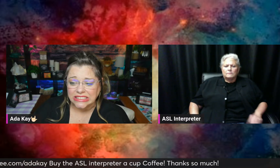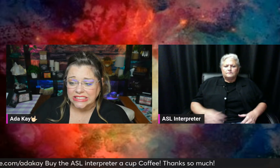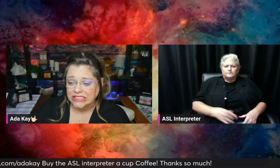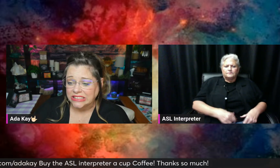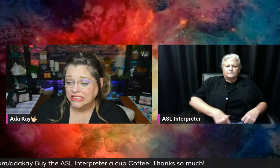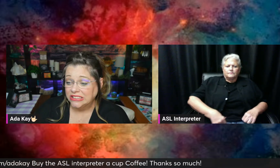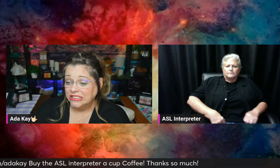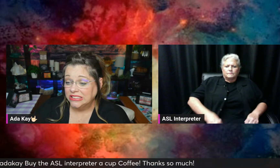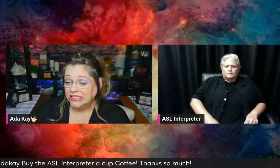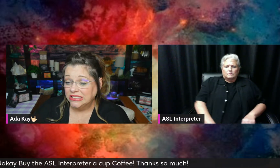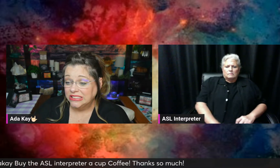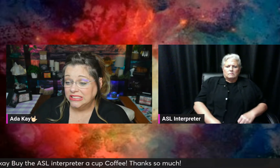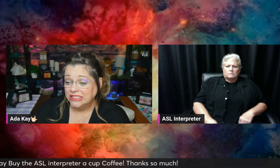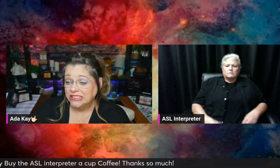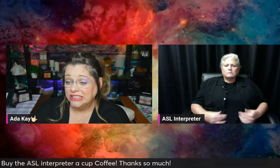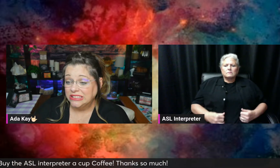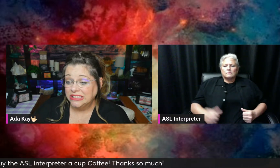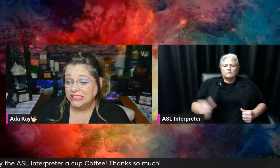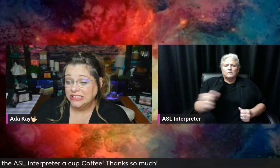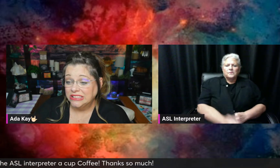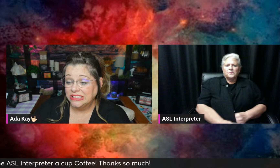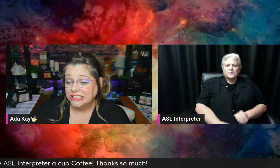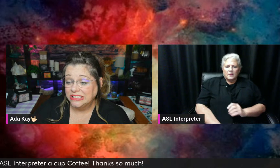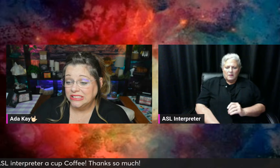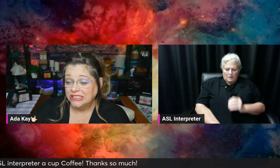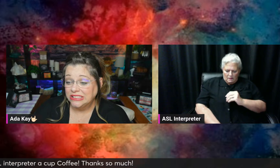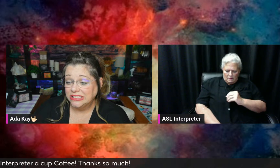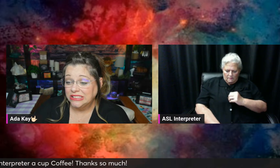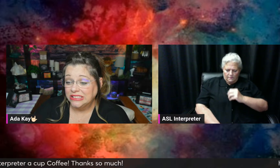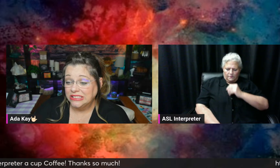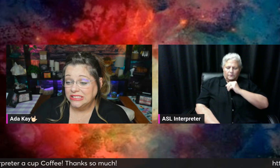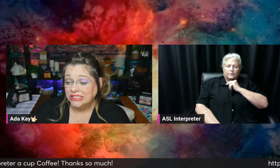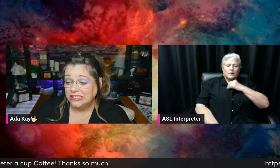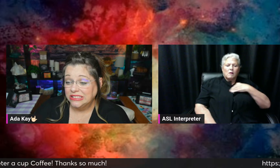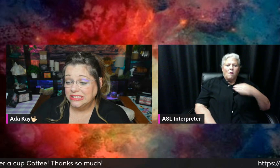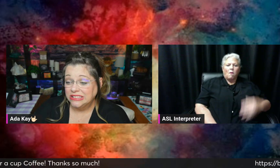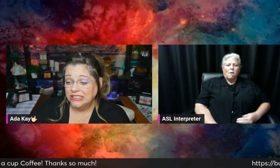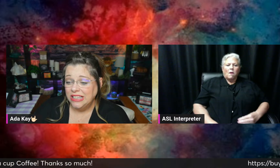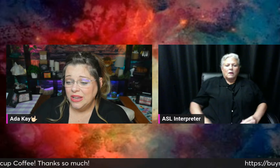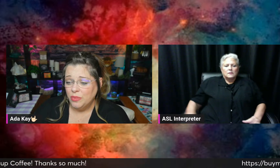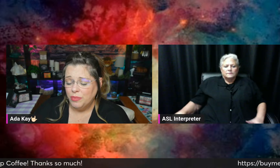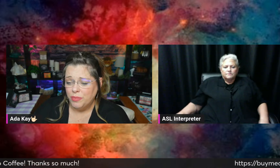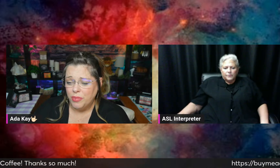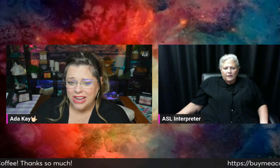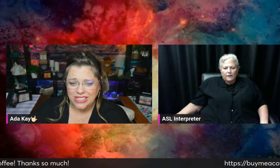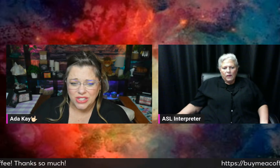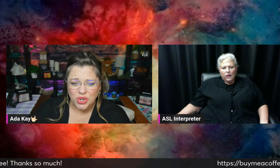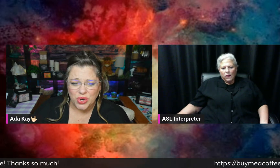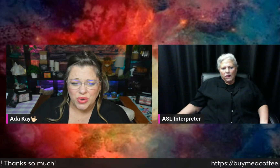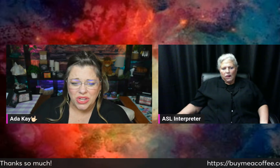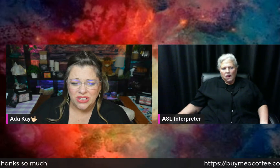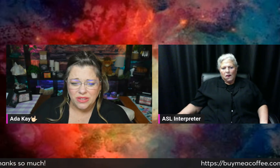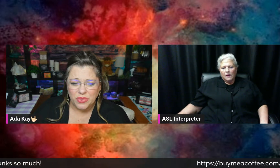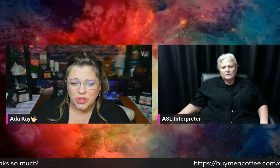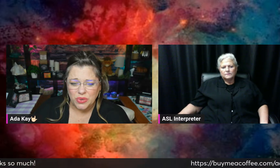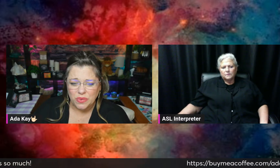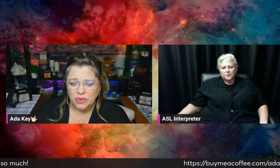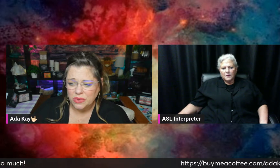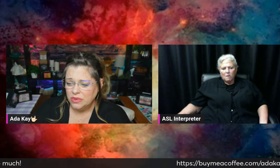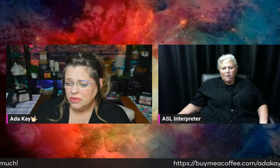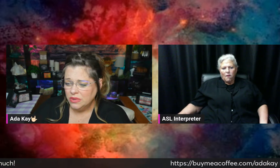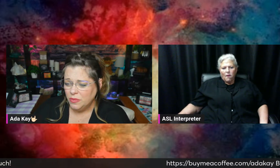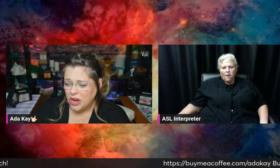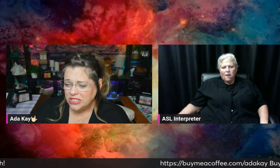so I'm tough. I just keep trying. You know, I had to retire when I was